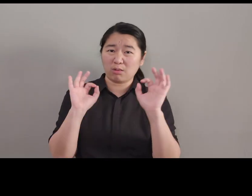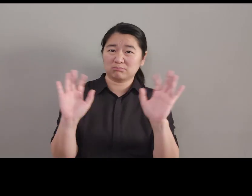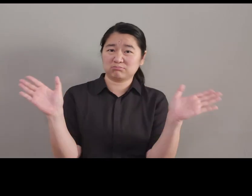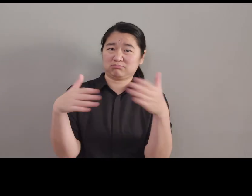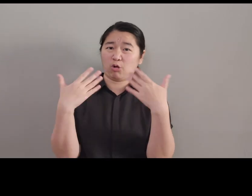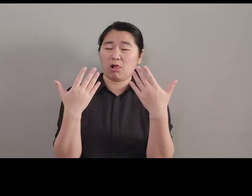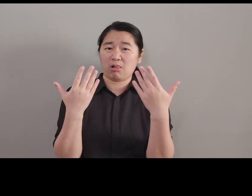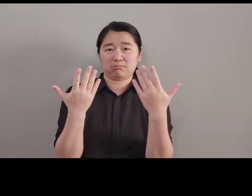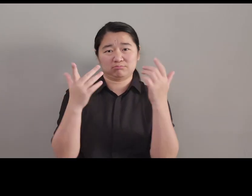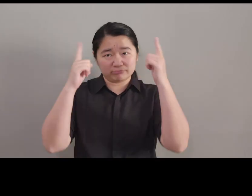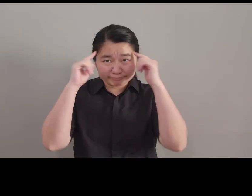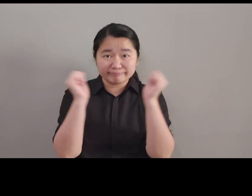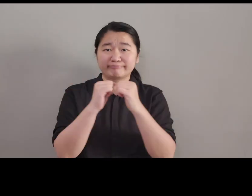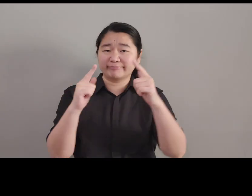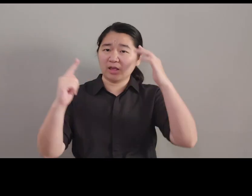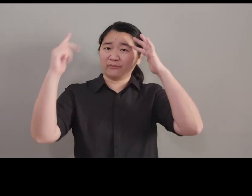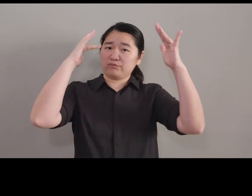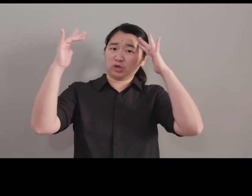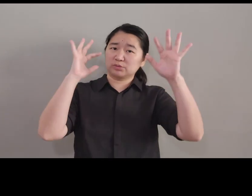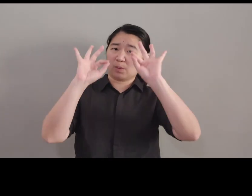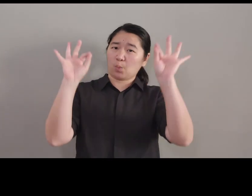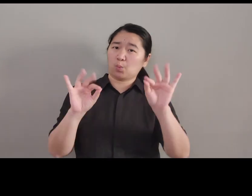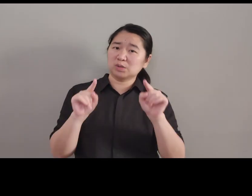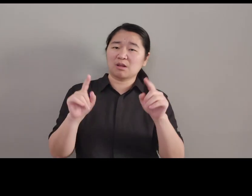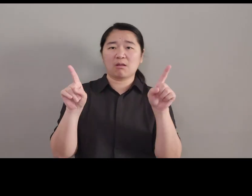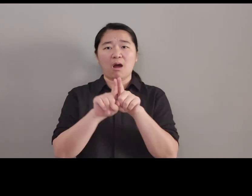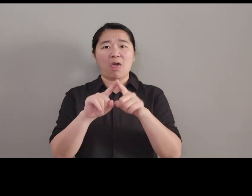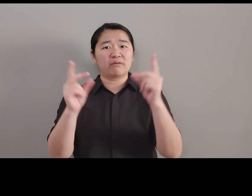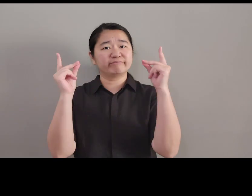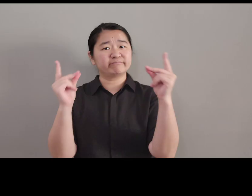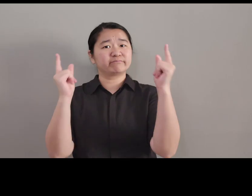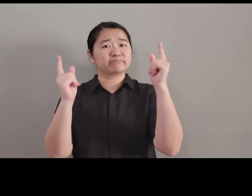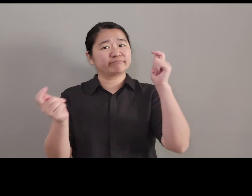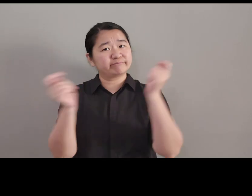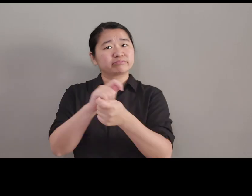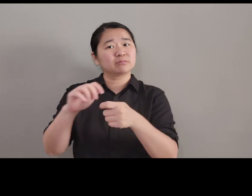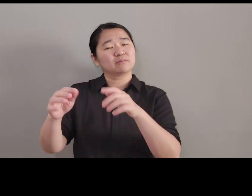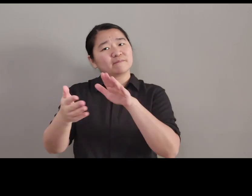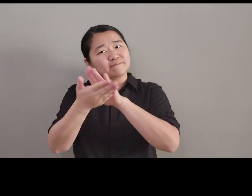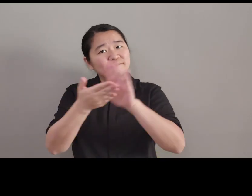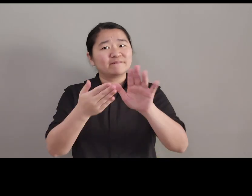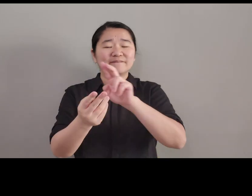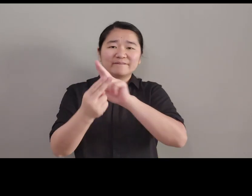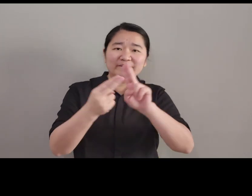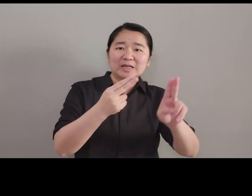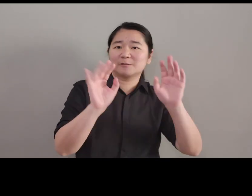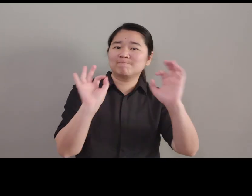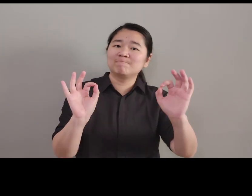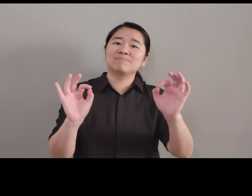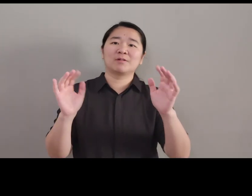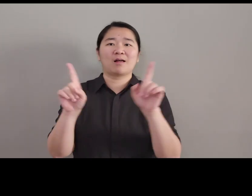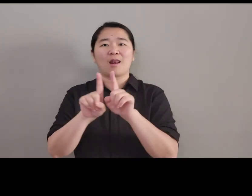that we may not be able to fix in or respond to in a short time wise. So we are here to celebrate the Web